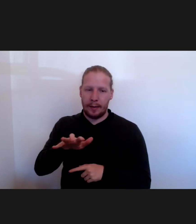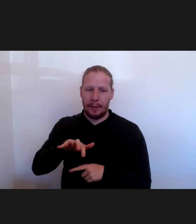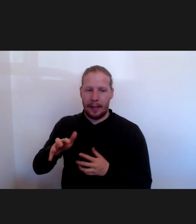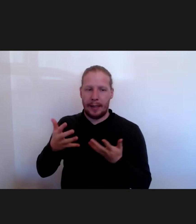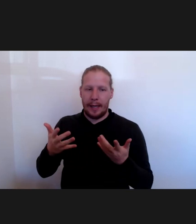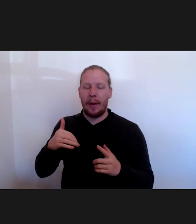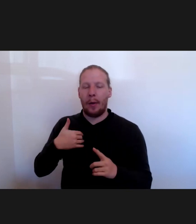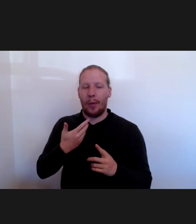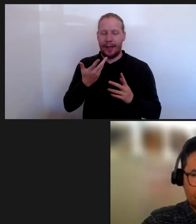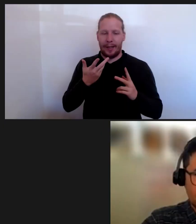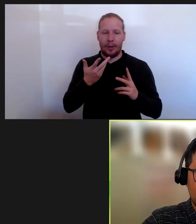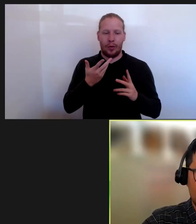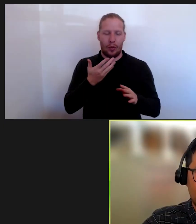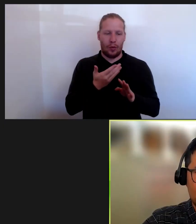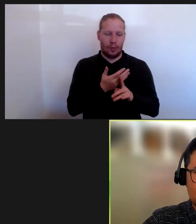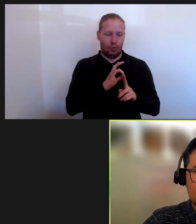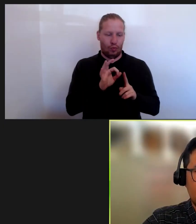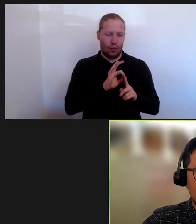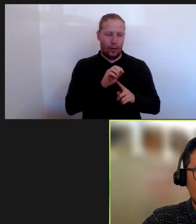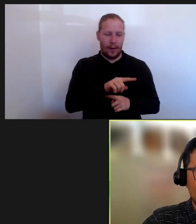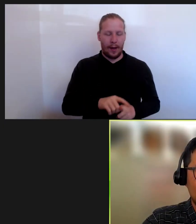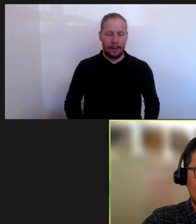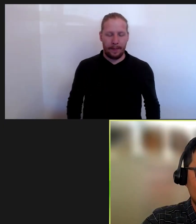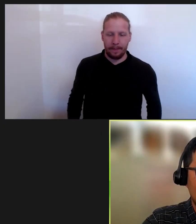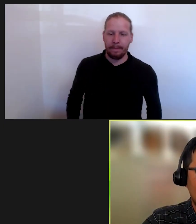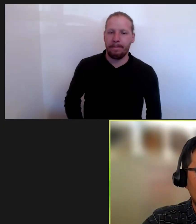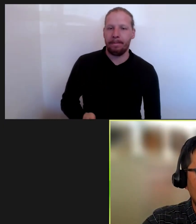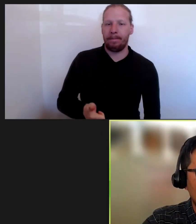further. Okay, Kia ora, Martin, thank you.